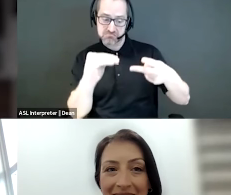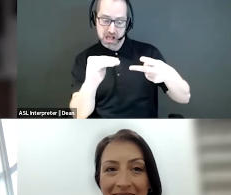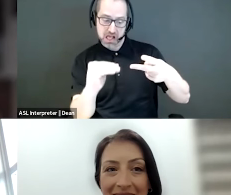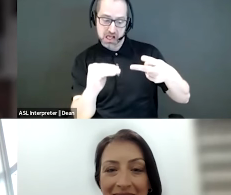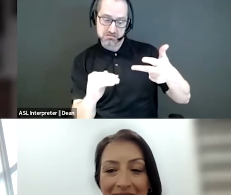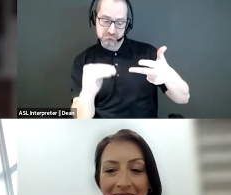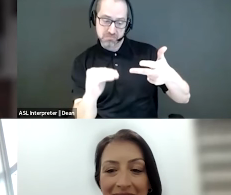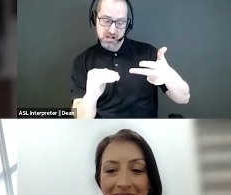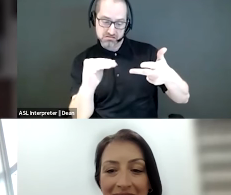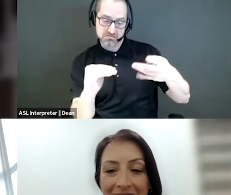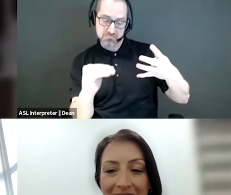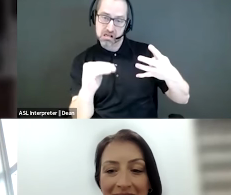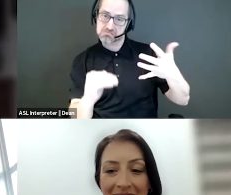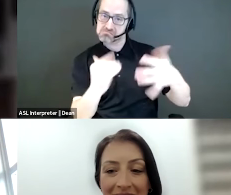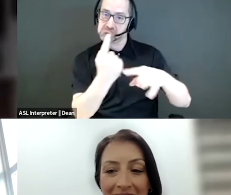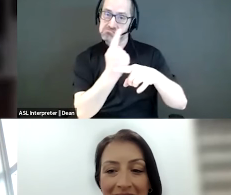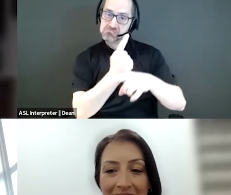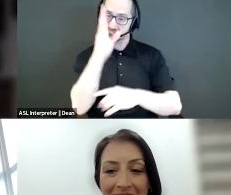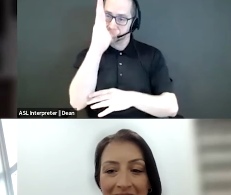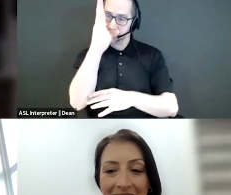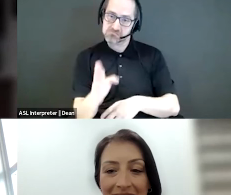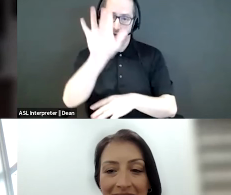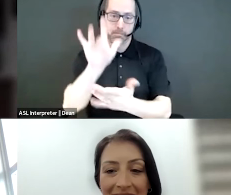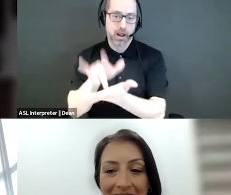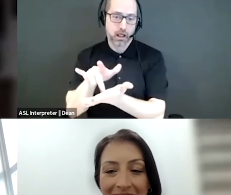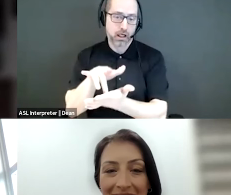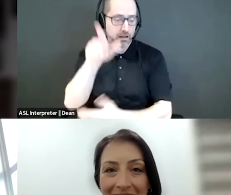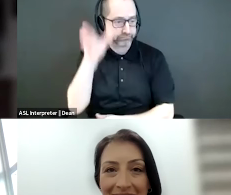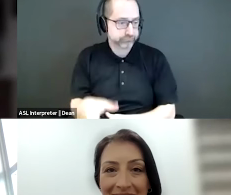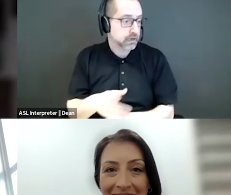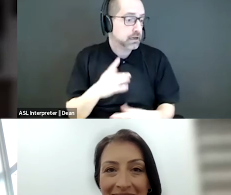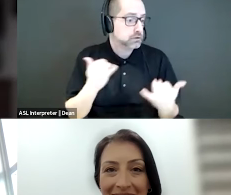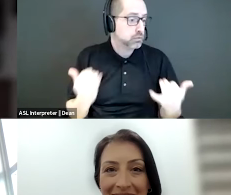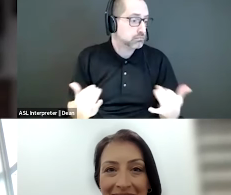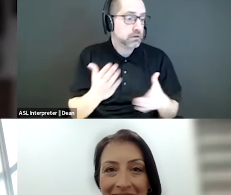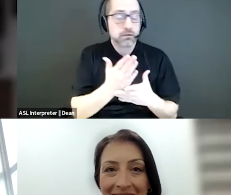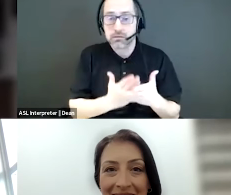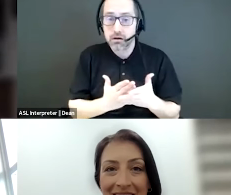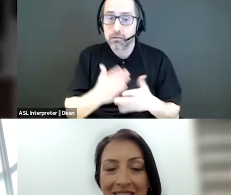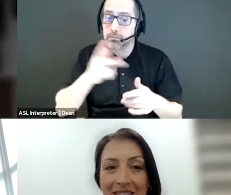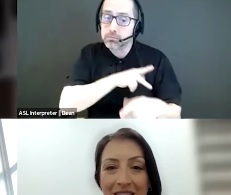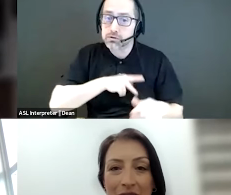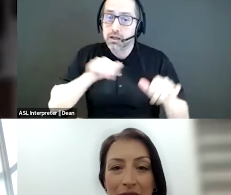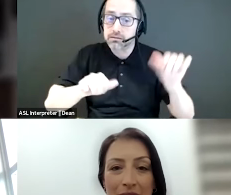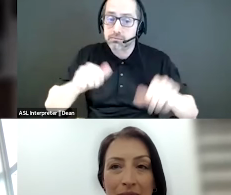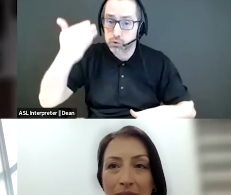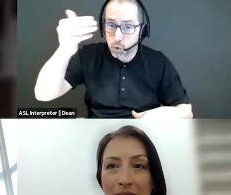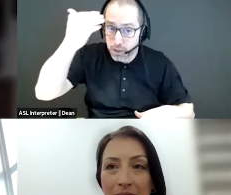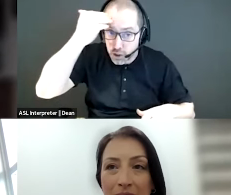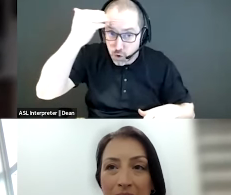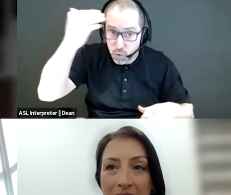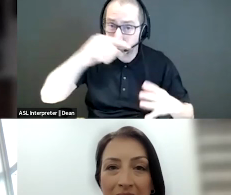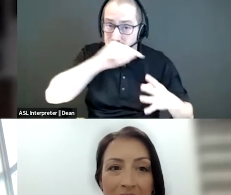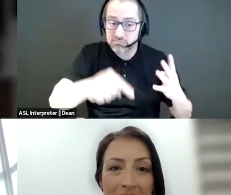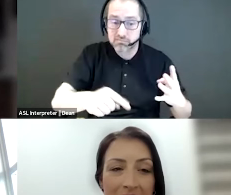Some familiar personality assessments would be two that I've got up here that I